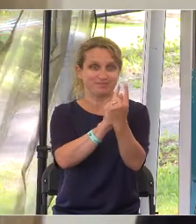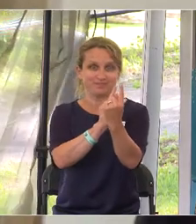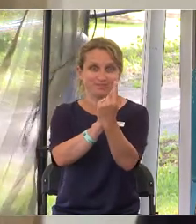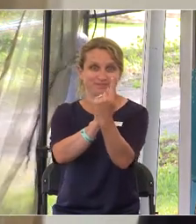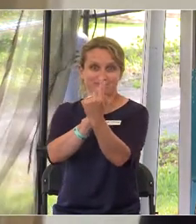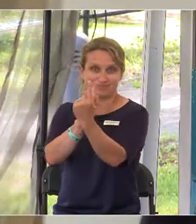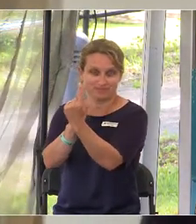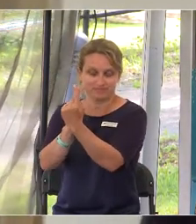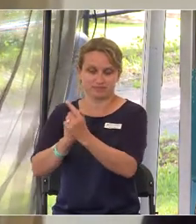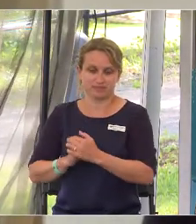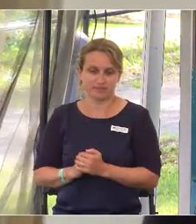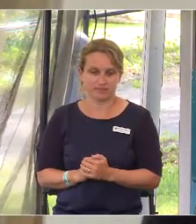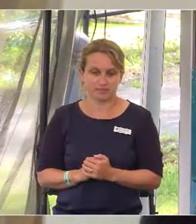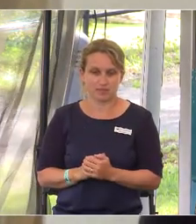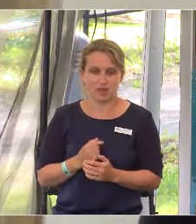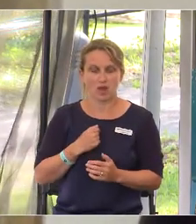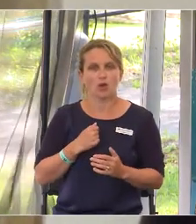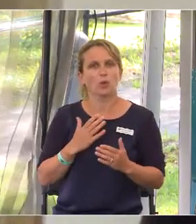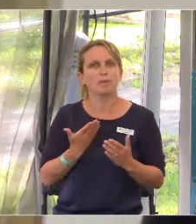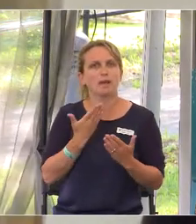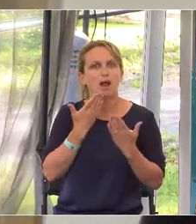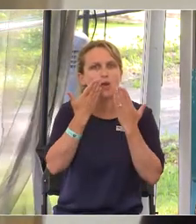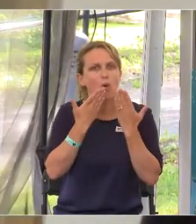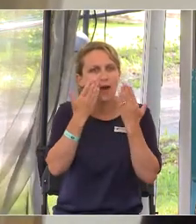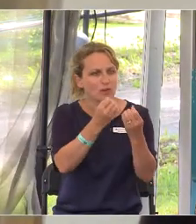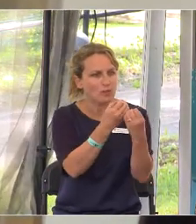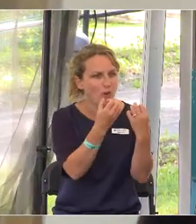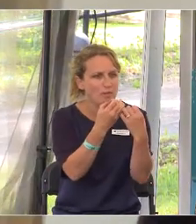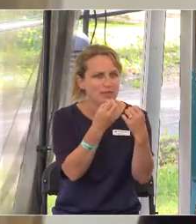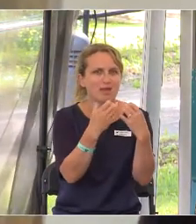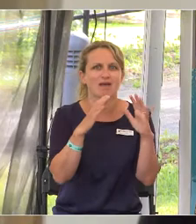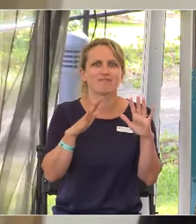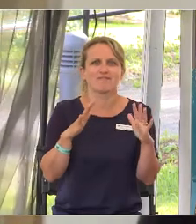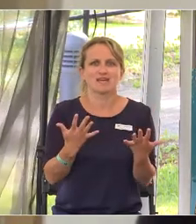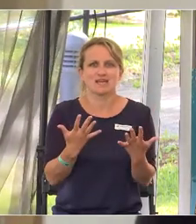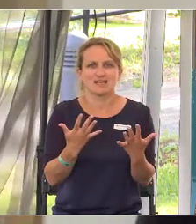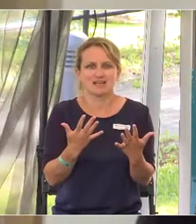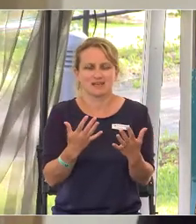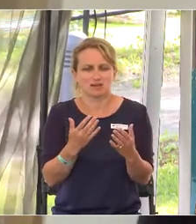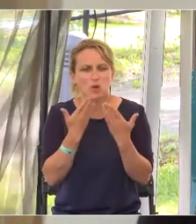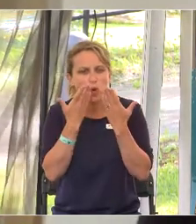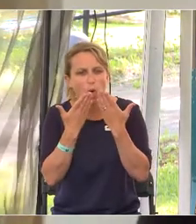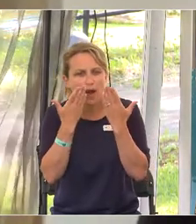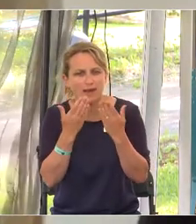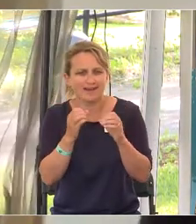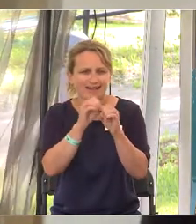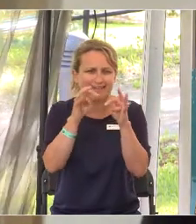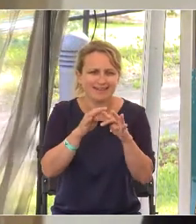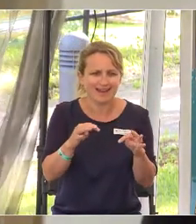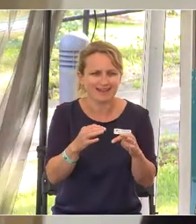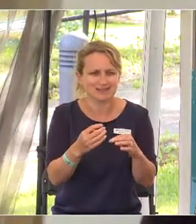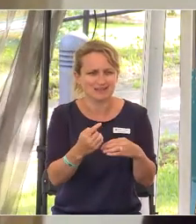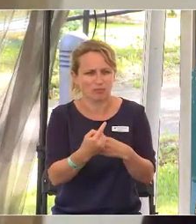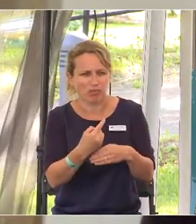when I was reading comments from Stephen McStone's survivor in the warrior of strength and tools, we have